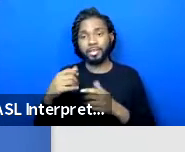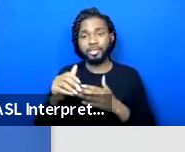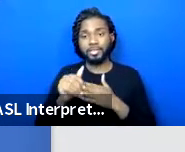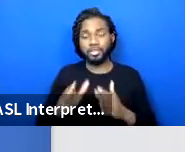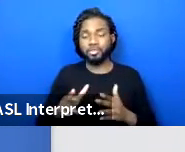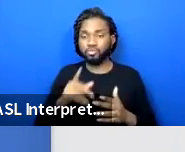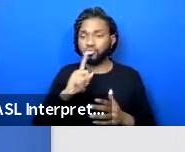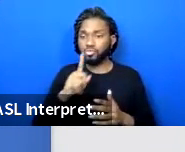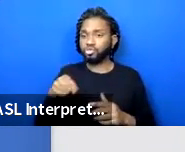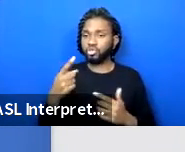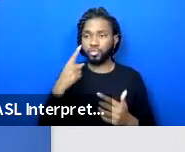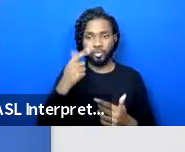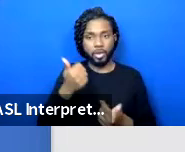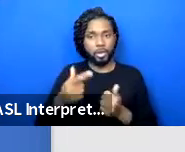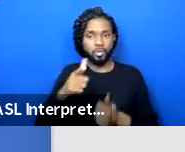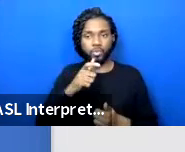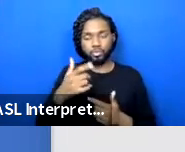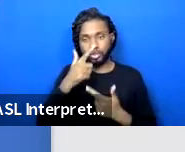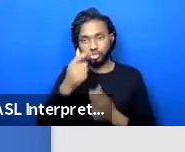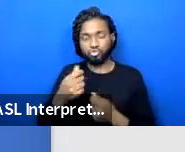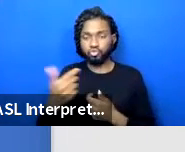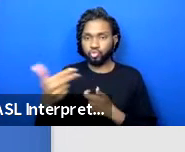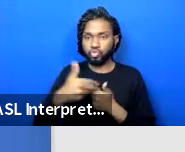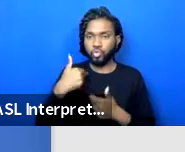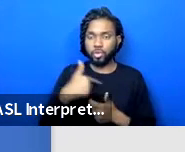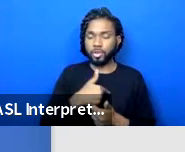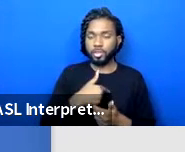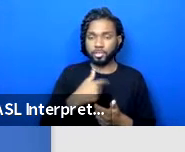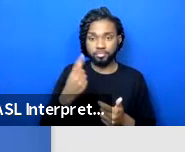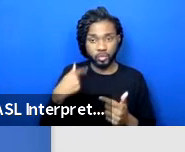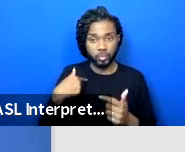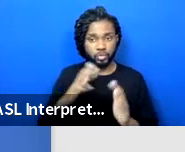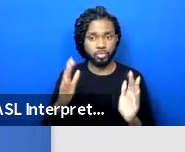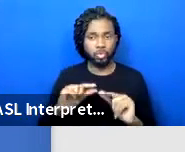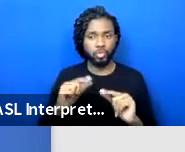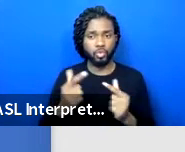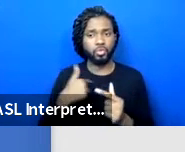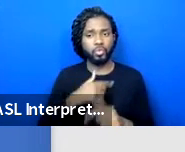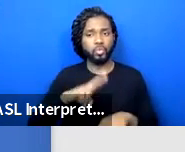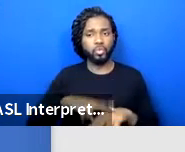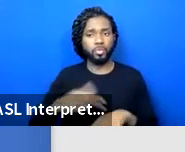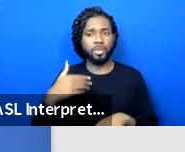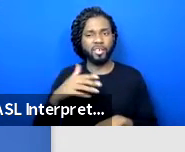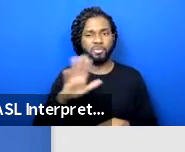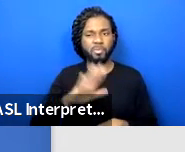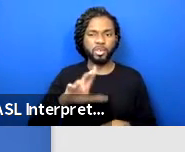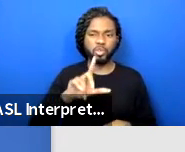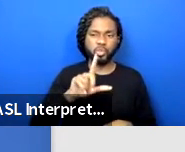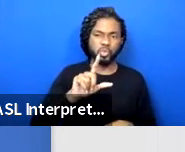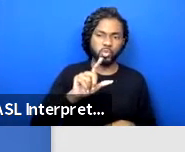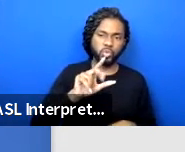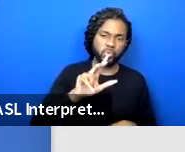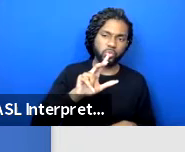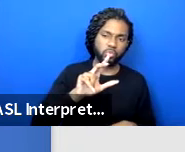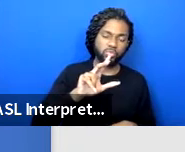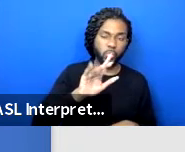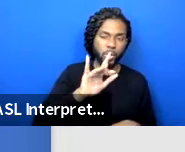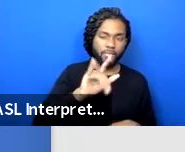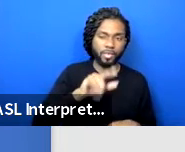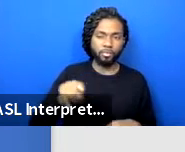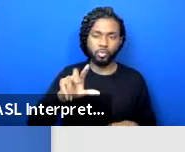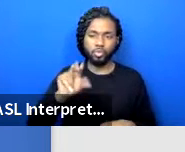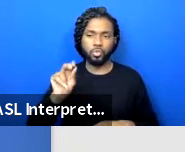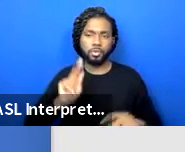is interested in joining us. We are a smaller group. We normally have anywhere from 25 to 30 folks.